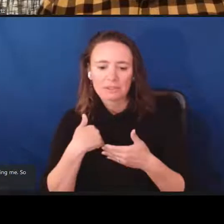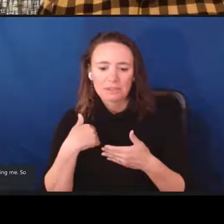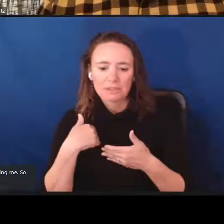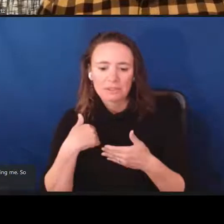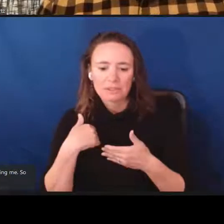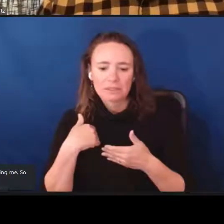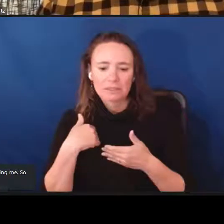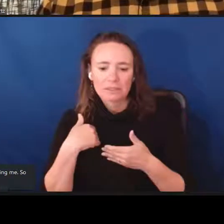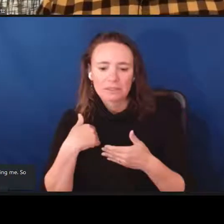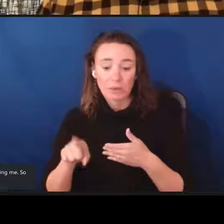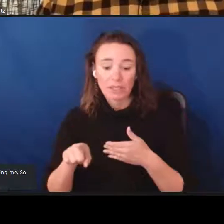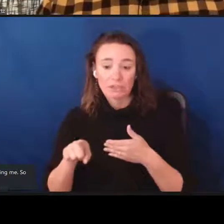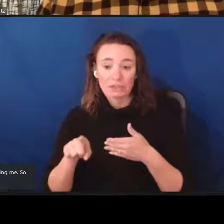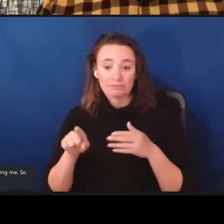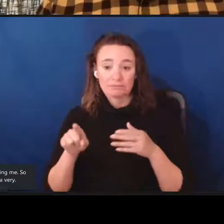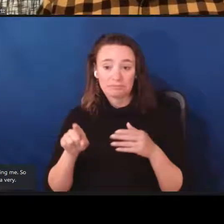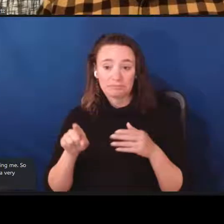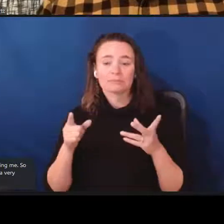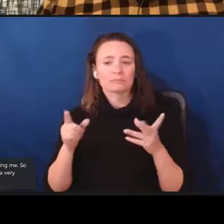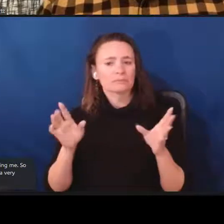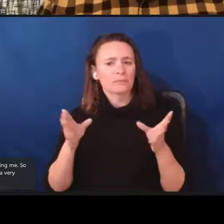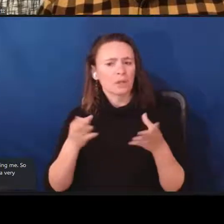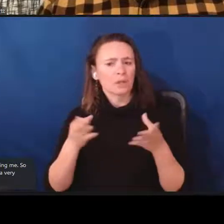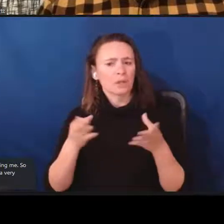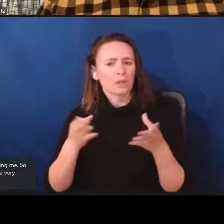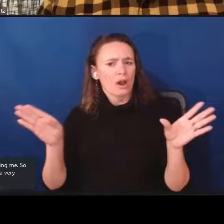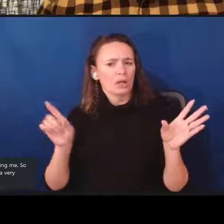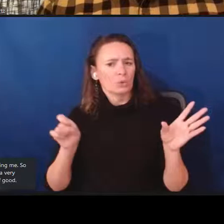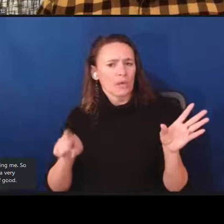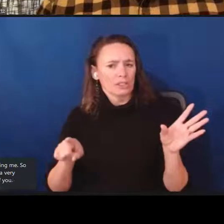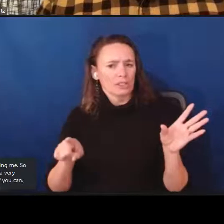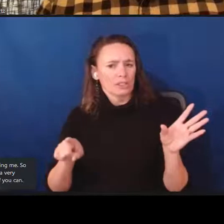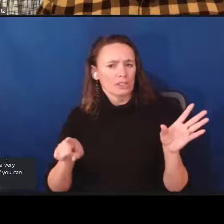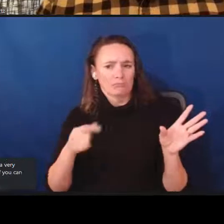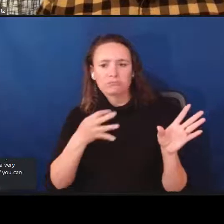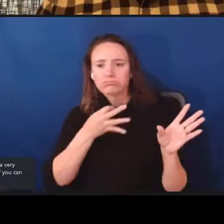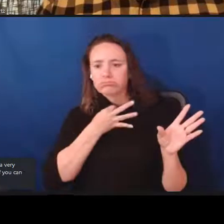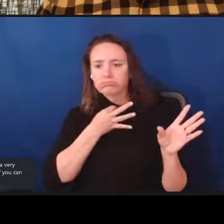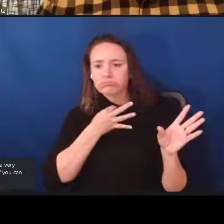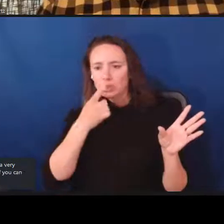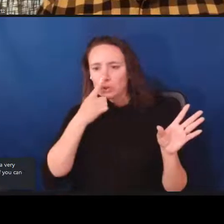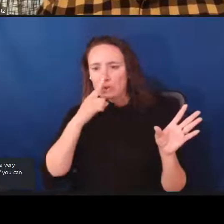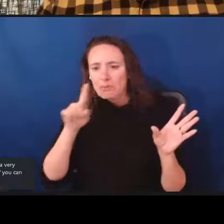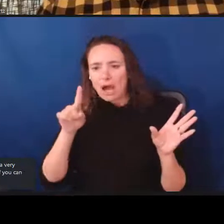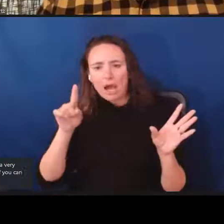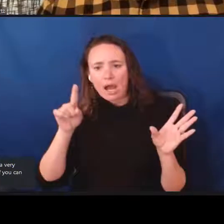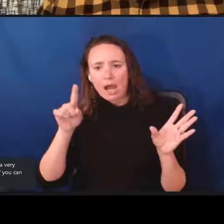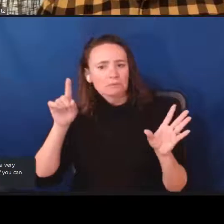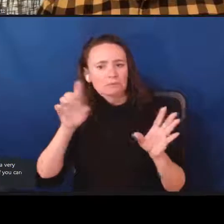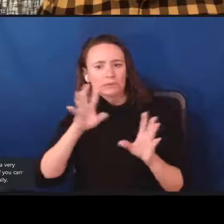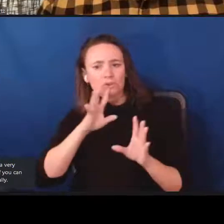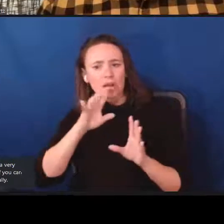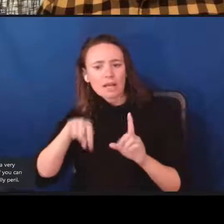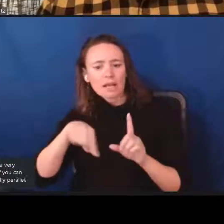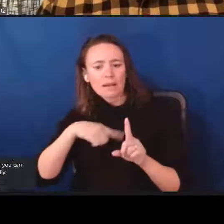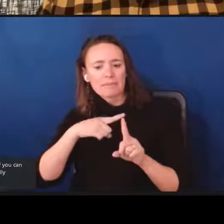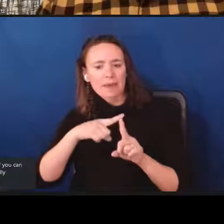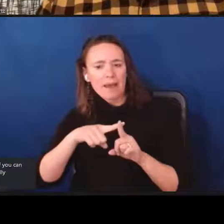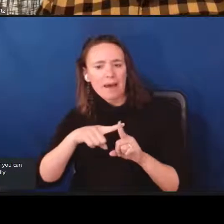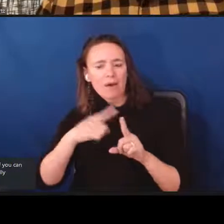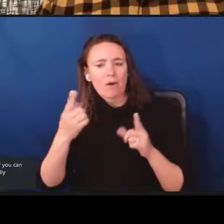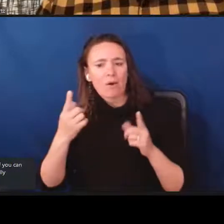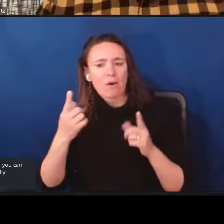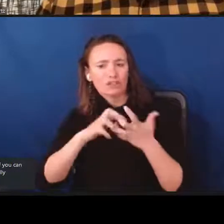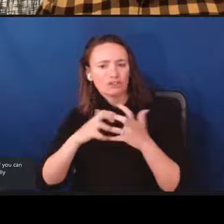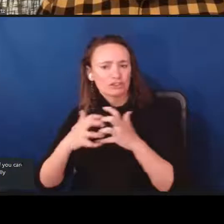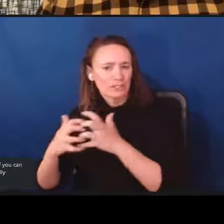have is, this is a very broad question, but I'm wondering if you can speak to how you see intersectionally Paralympics or